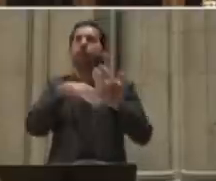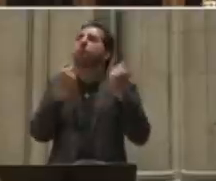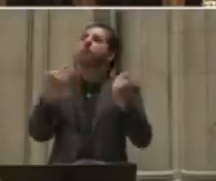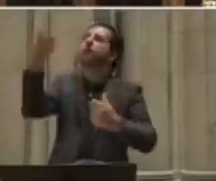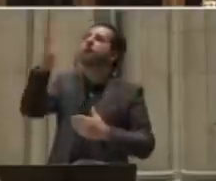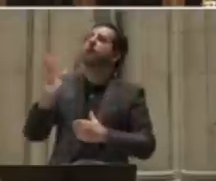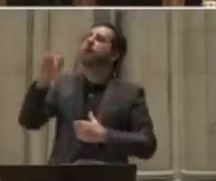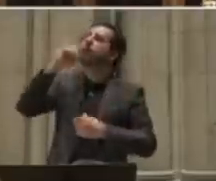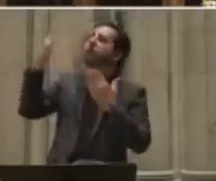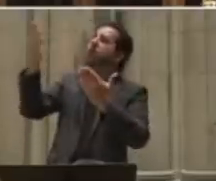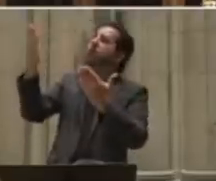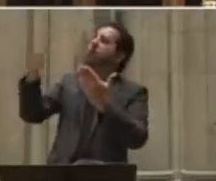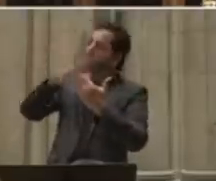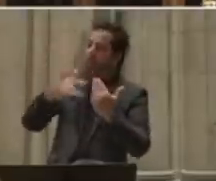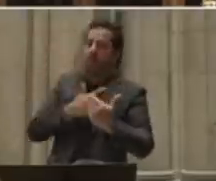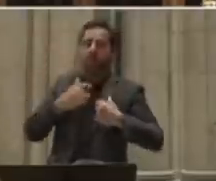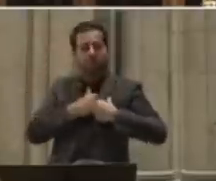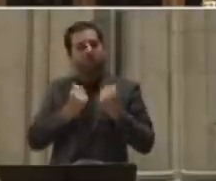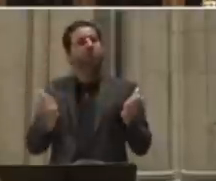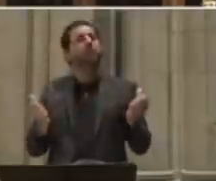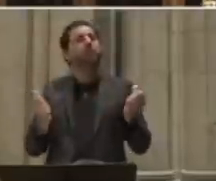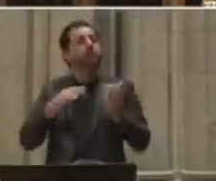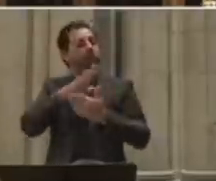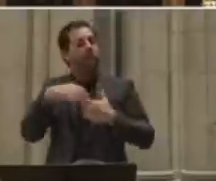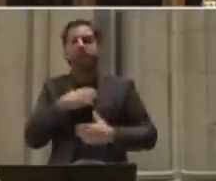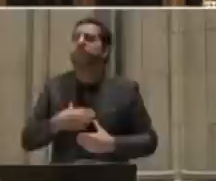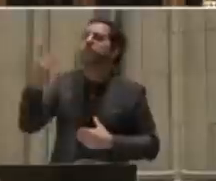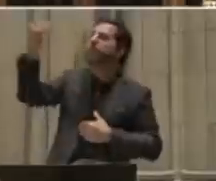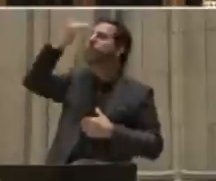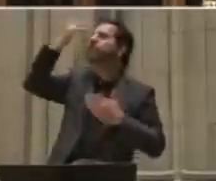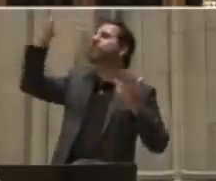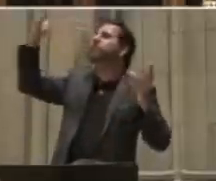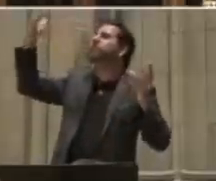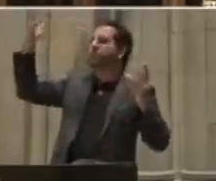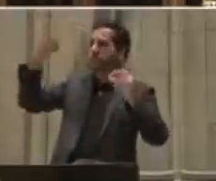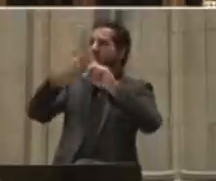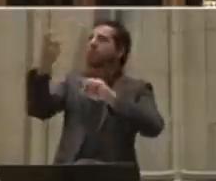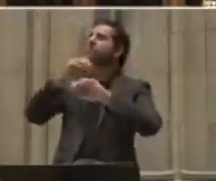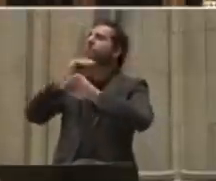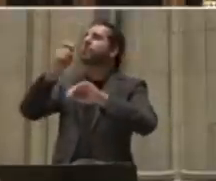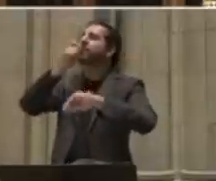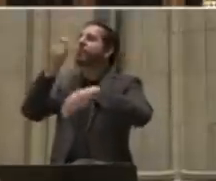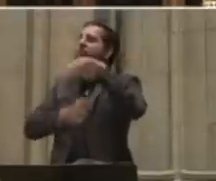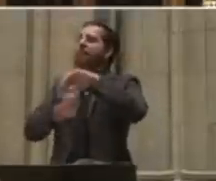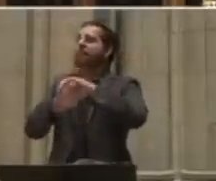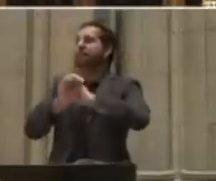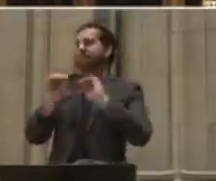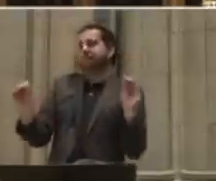Almighty God, to you all hearts are open, all desires known, and from you no secrets are